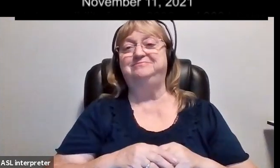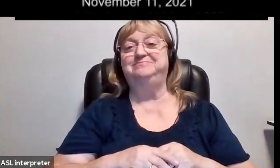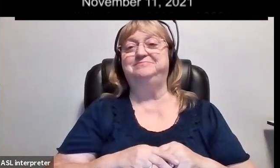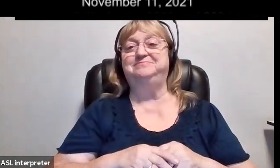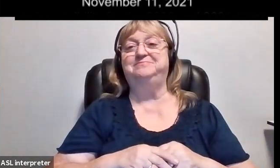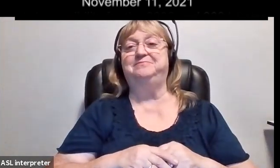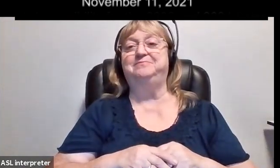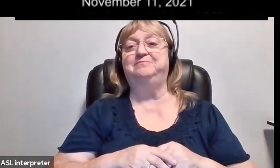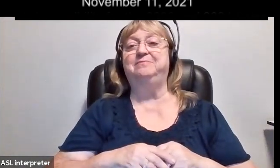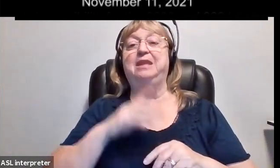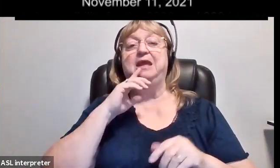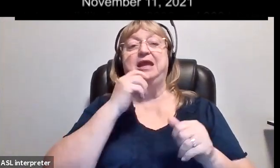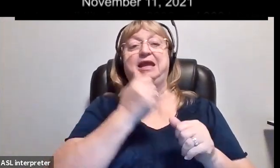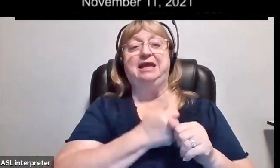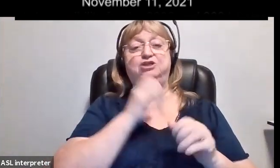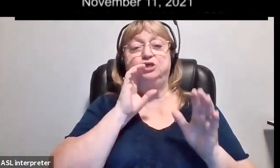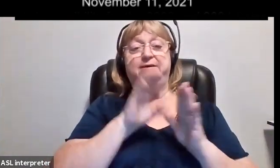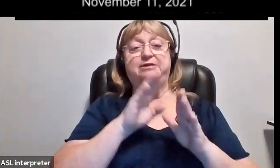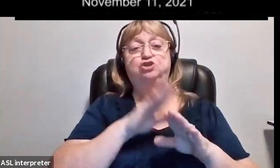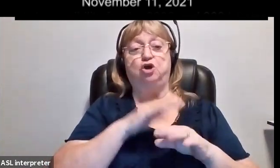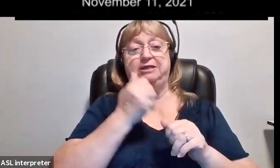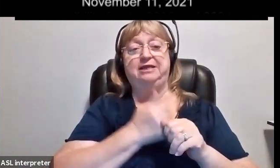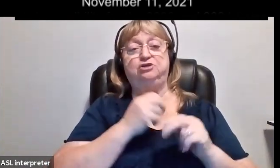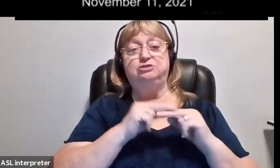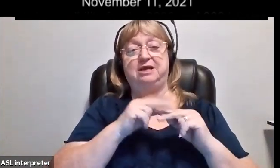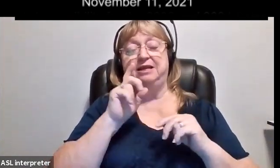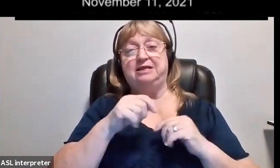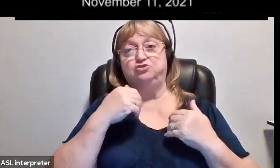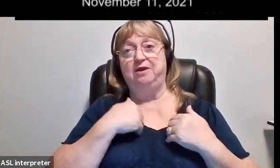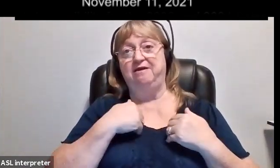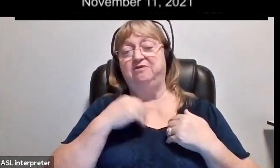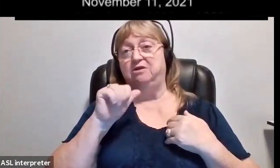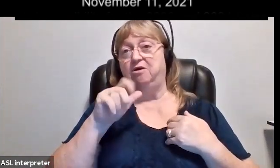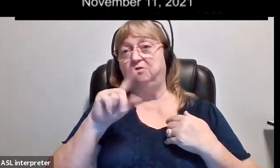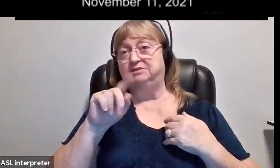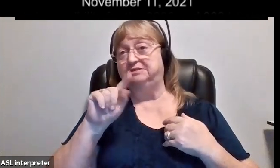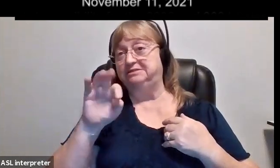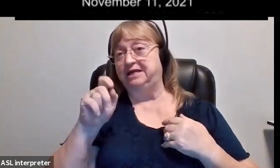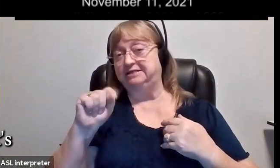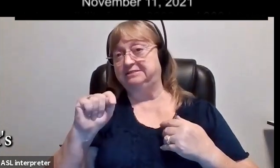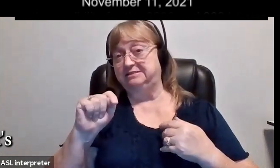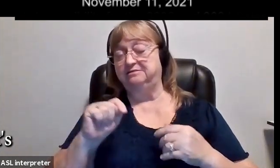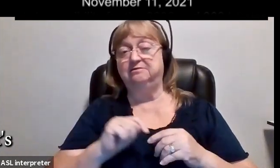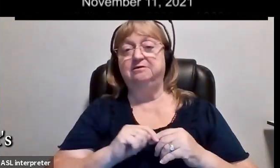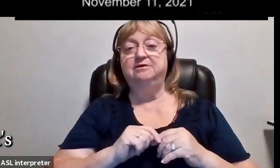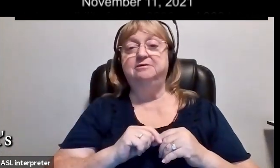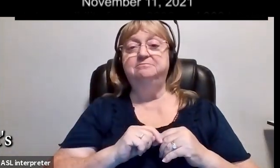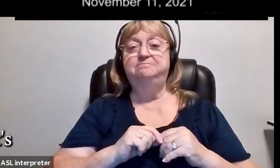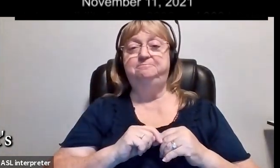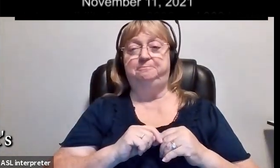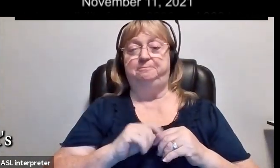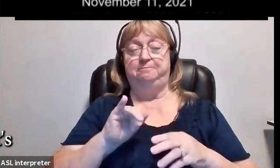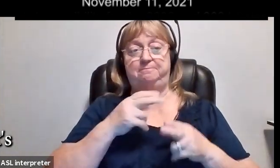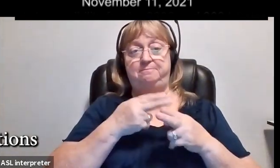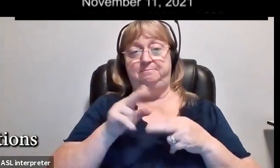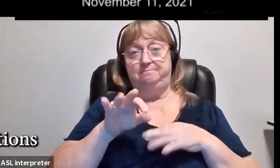each image on each slide needs to have an alternative, or alt text for short. This is a short